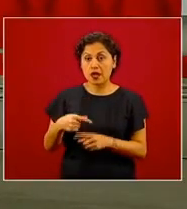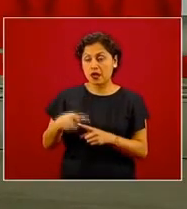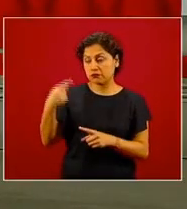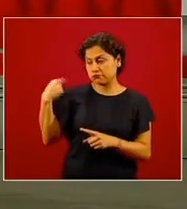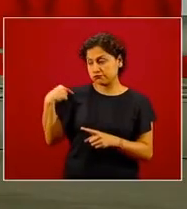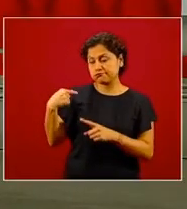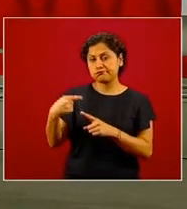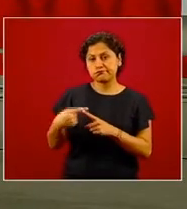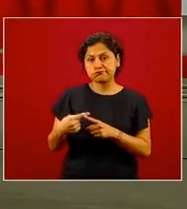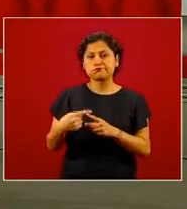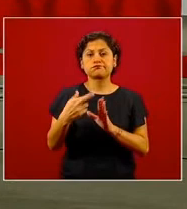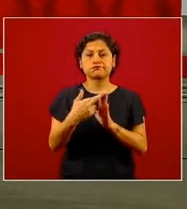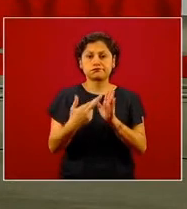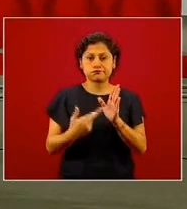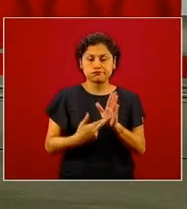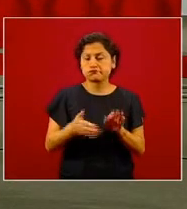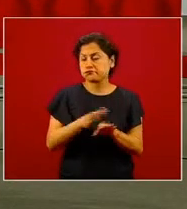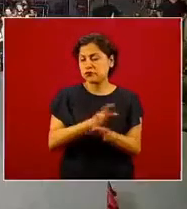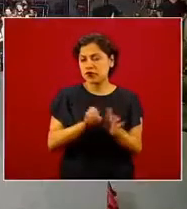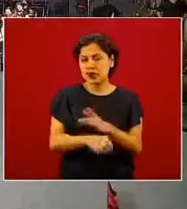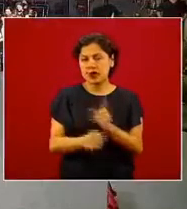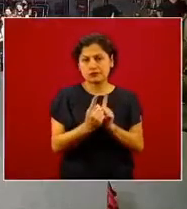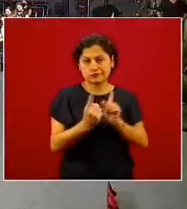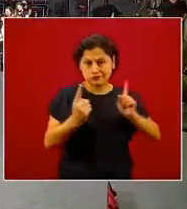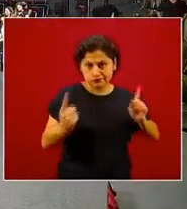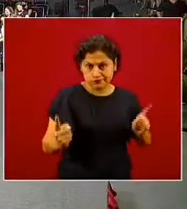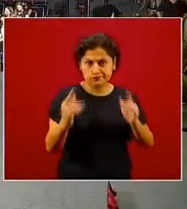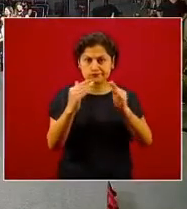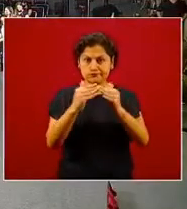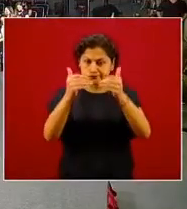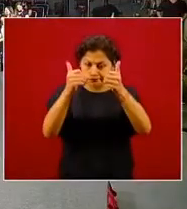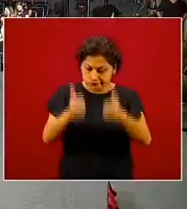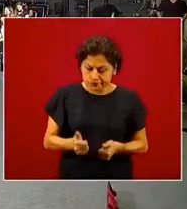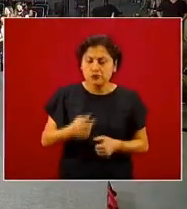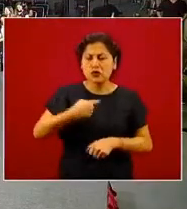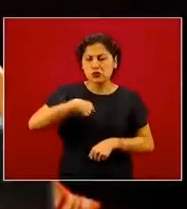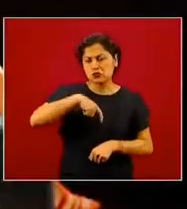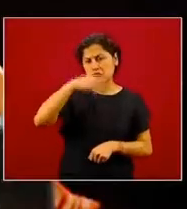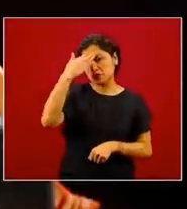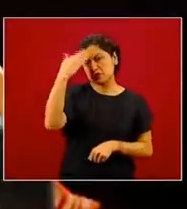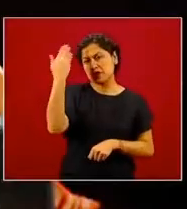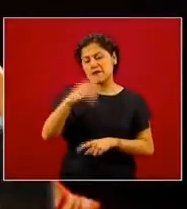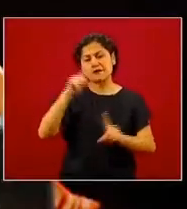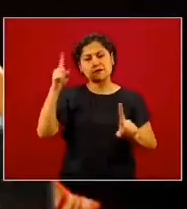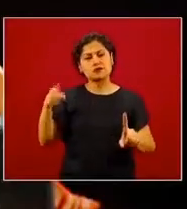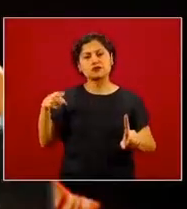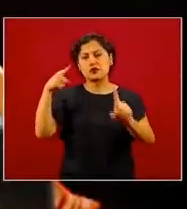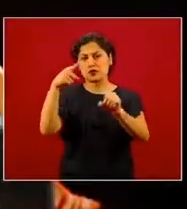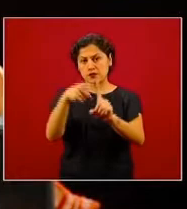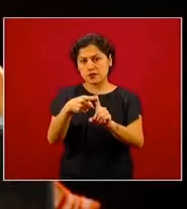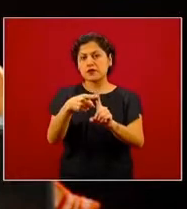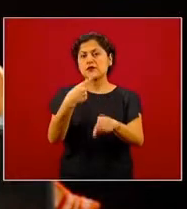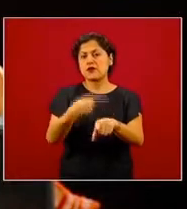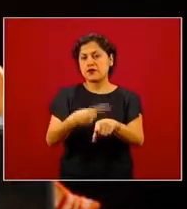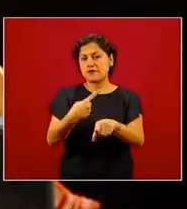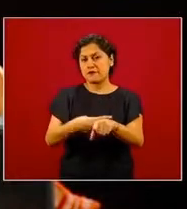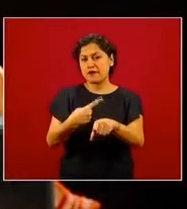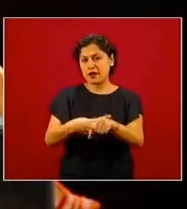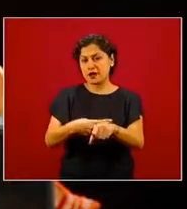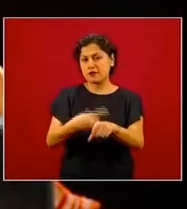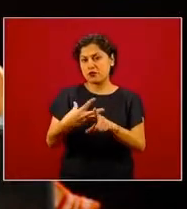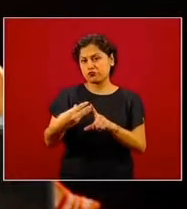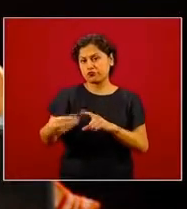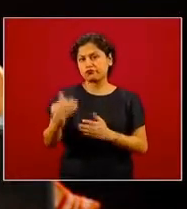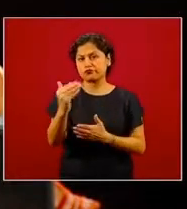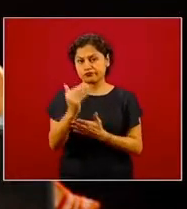we've seen about safe distancing and lockdown, we know that the aim is to reduce COVID-19 cases,